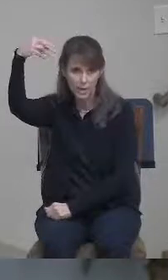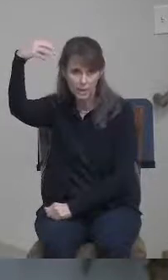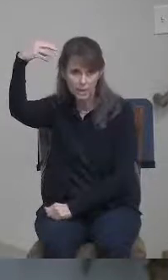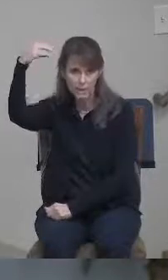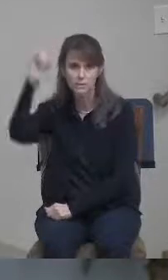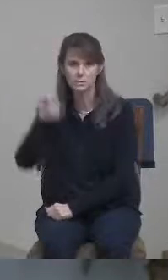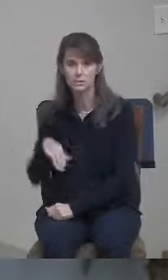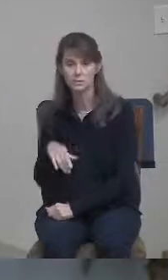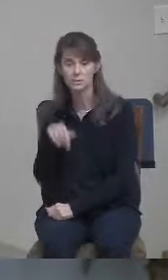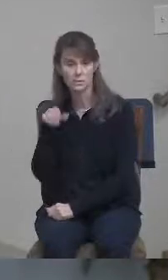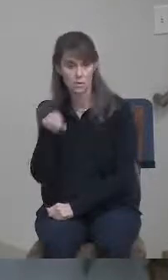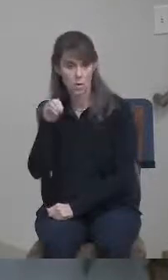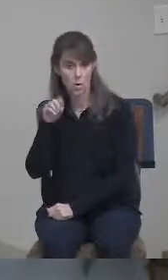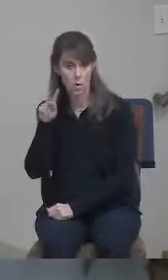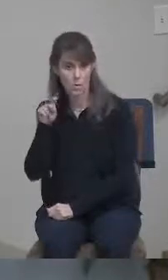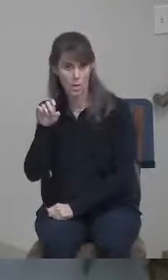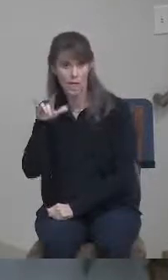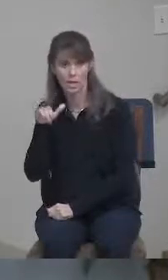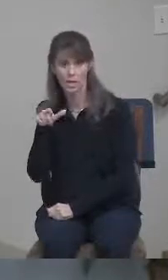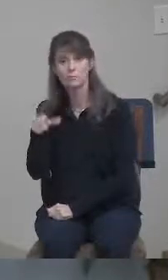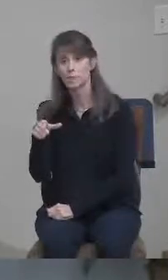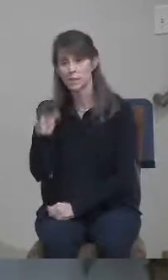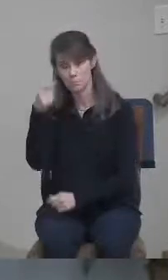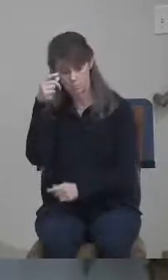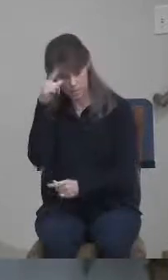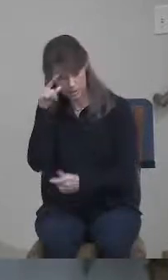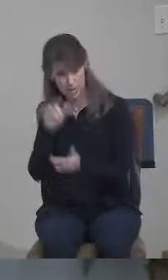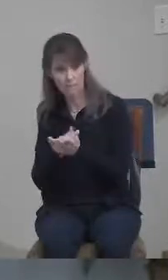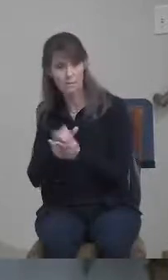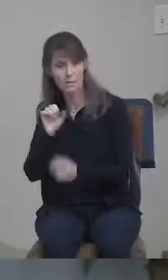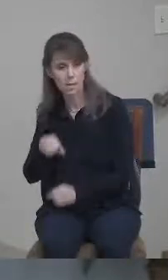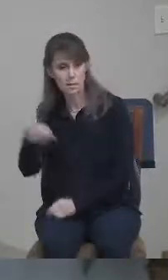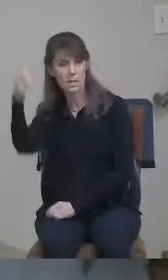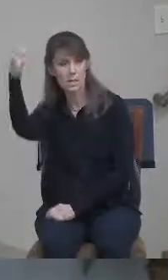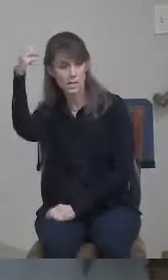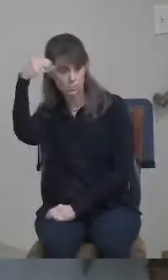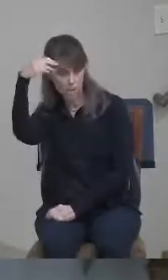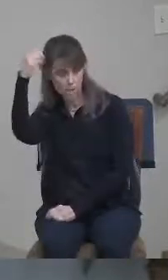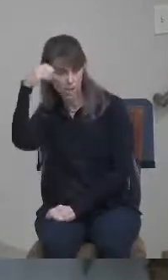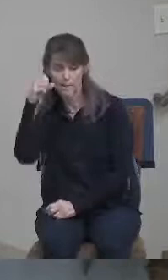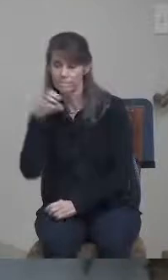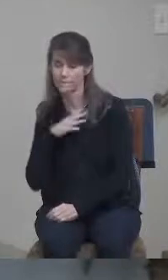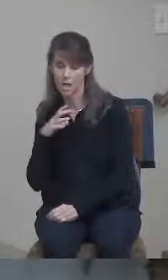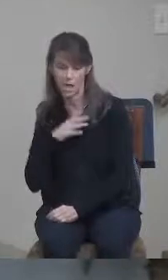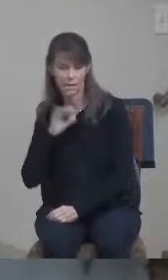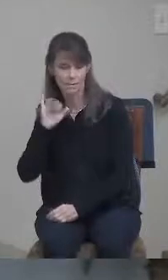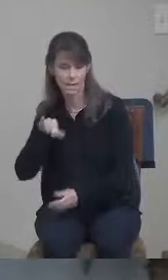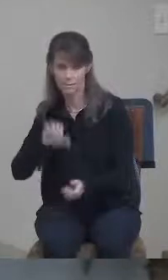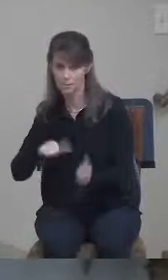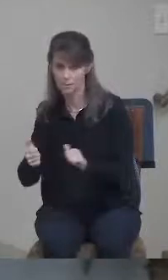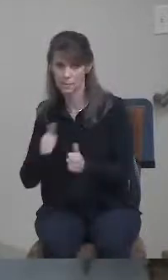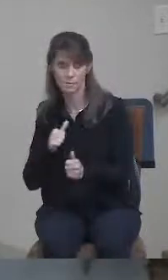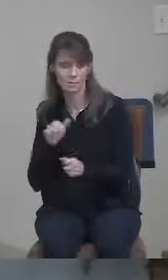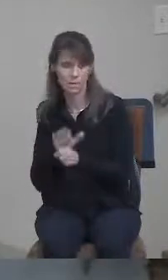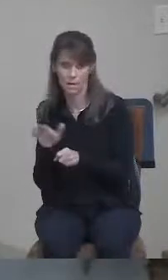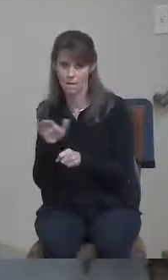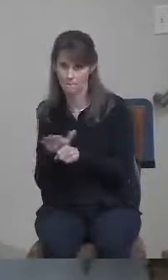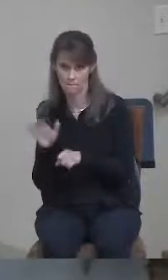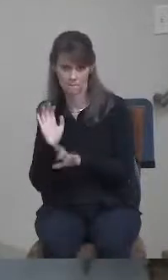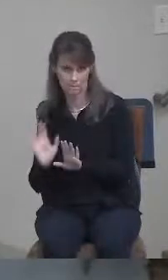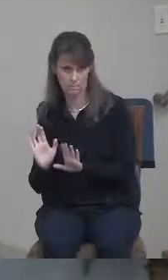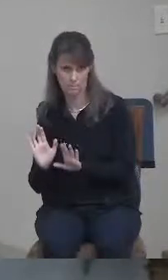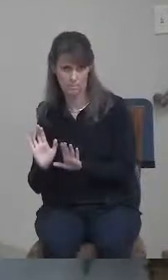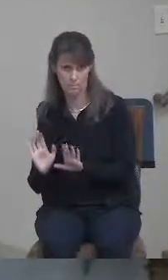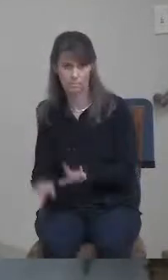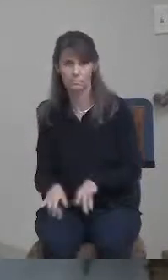that sprinkling was baptism and remained with this belief until his death. Moreover, a measure was passed through